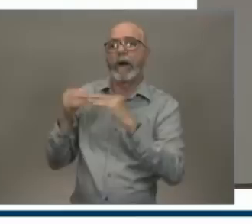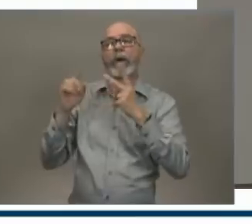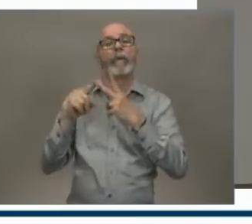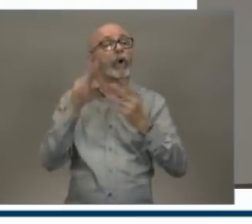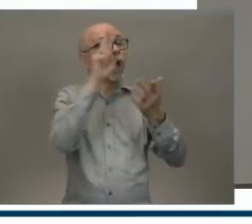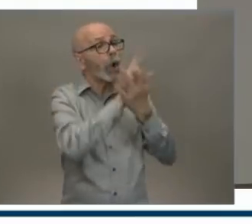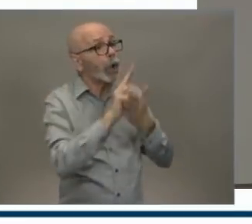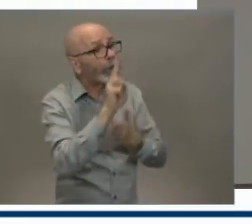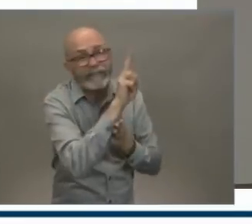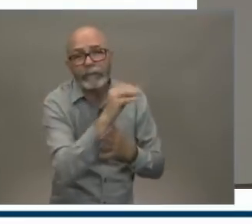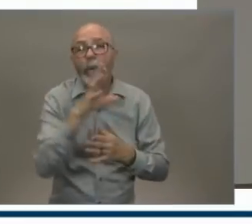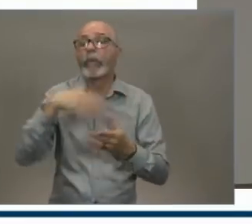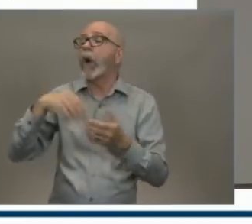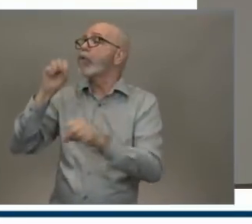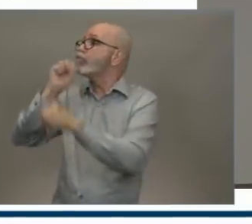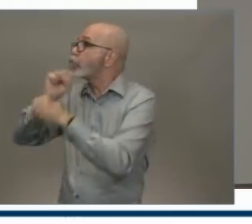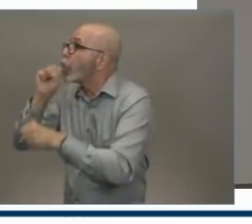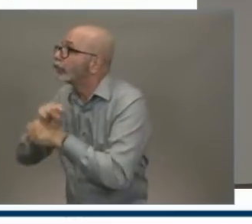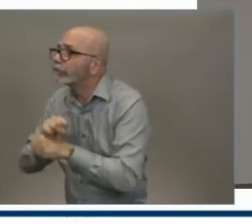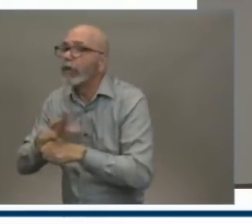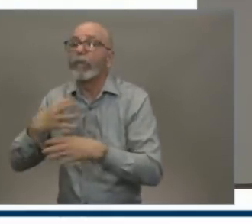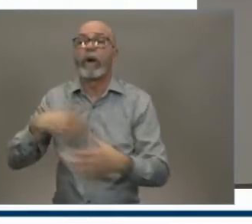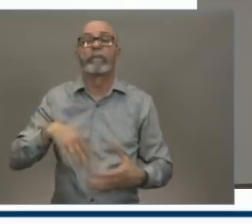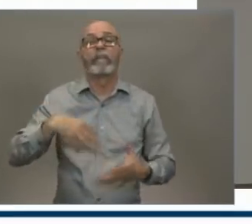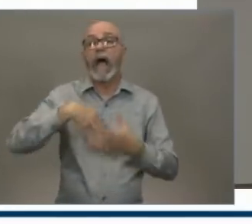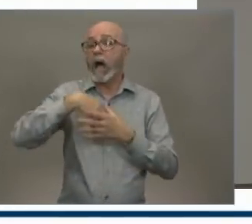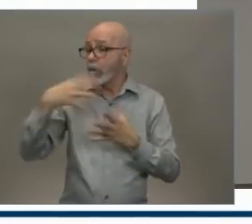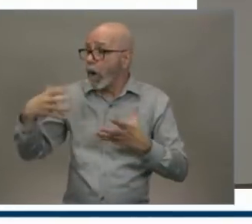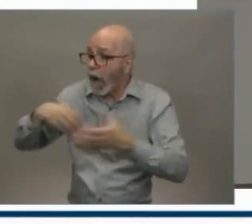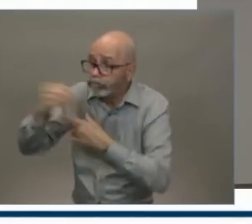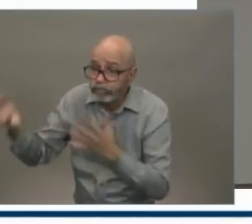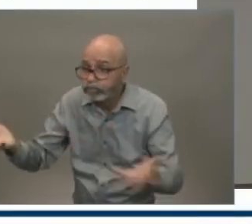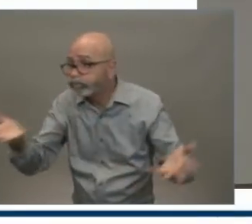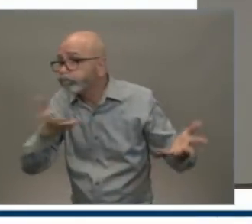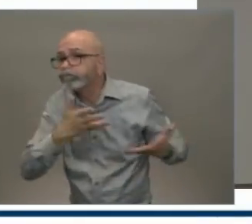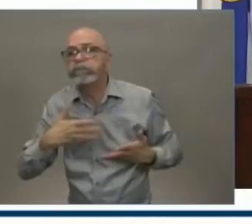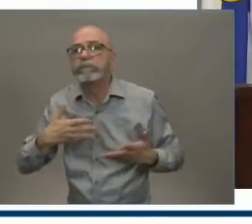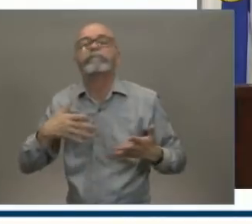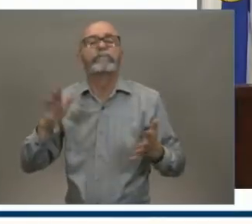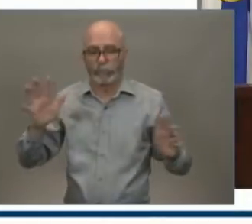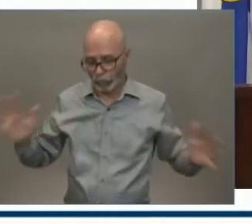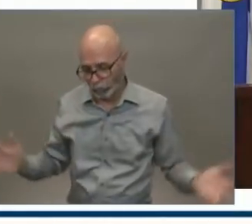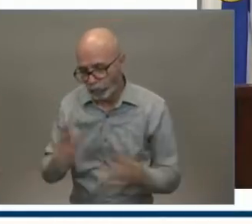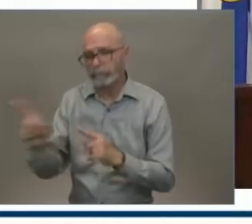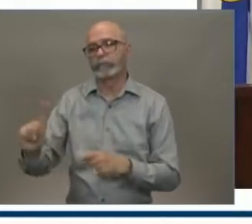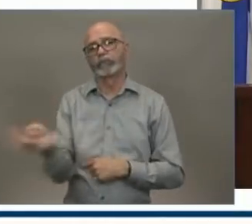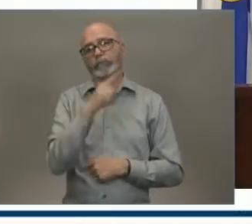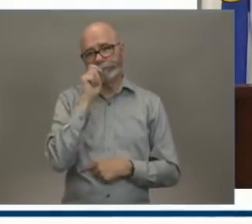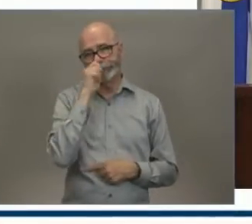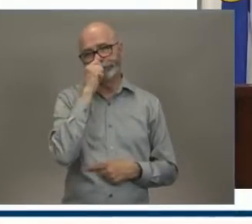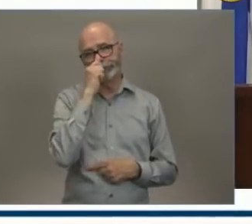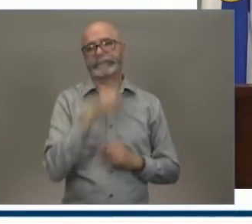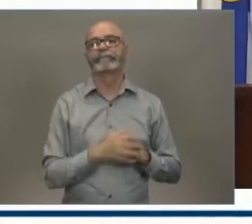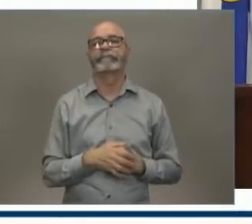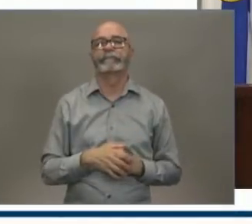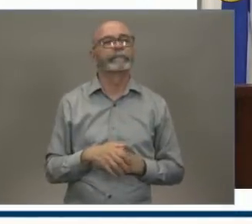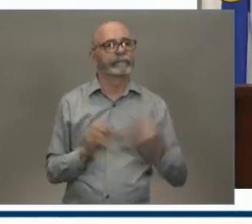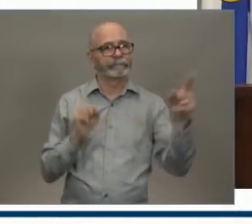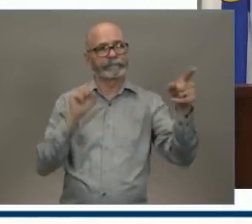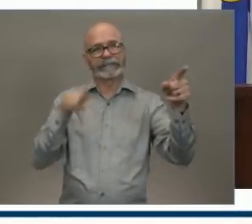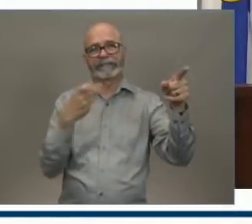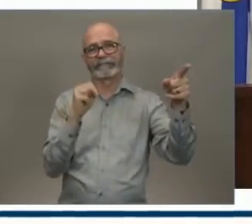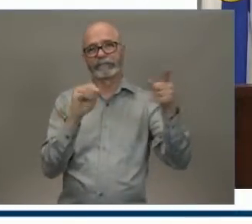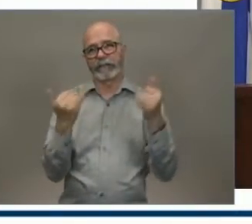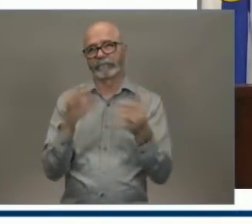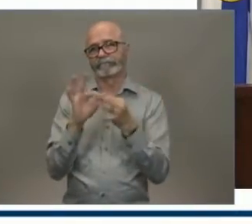workplace, one of the key ways is to get lots of people tested very early on. Part of your question, you said we would be closing